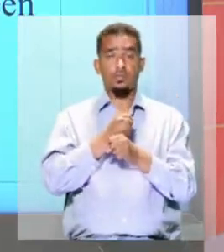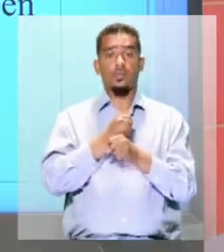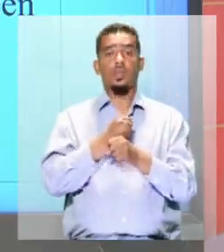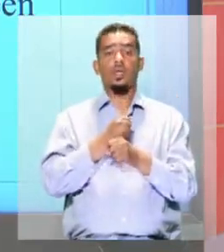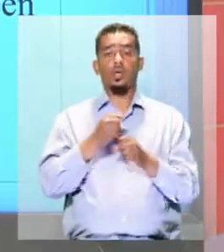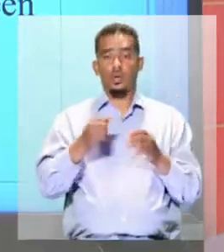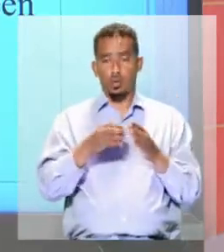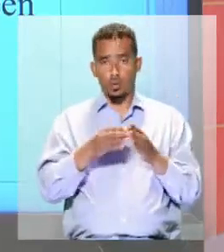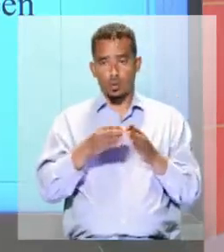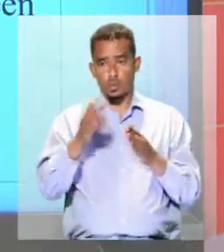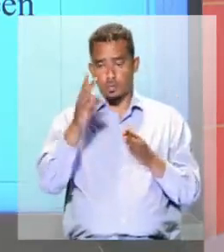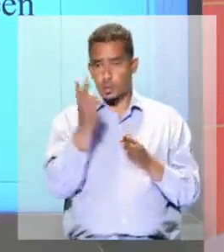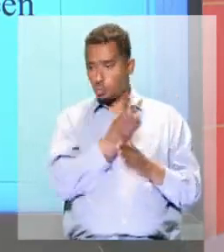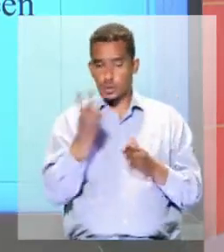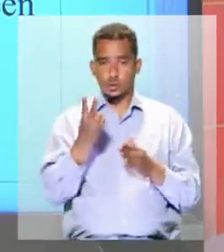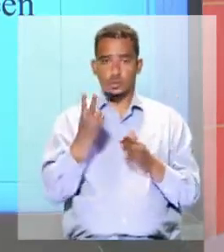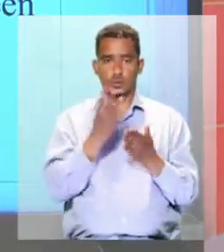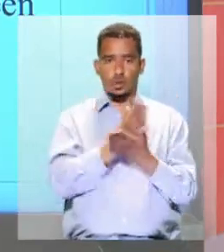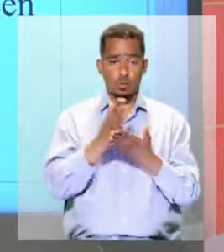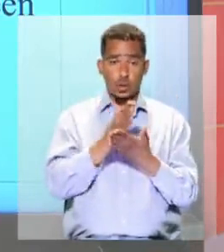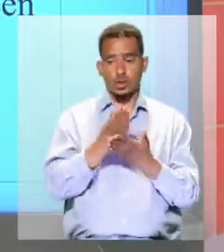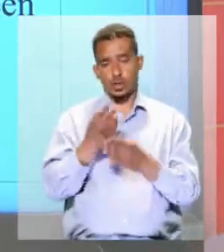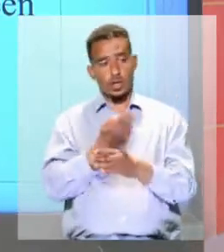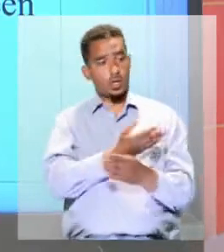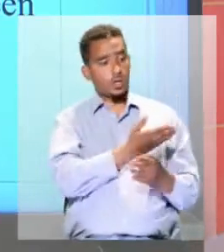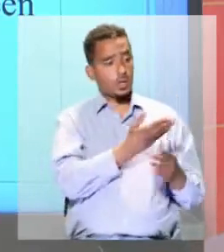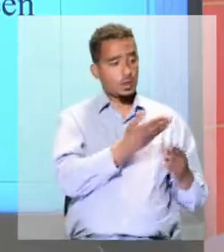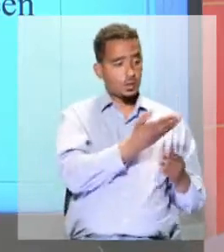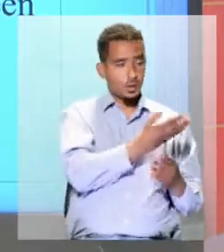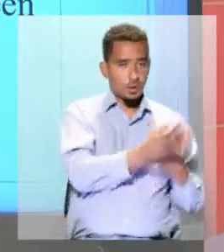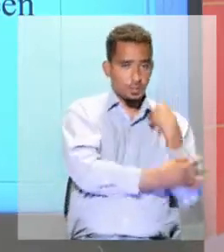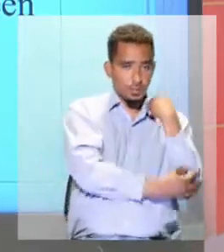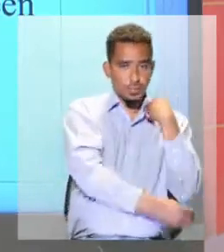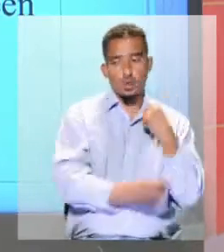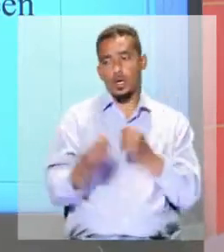widening wealth gap between them, between the rich and poor people.